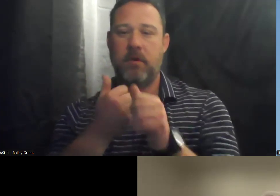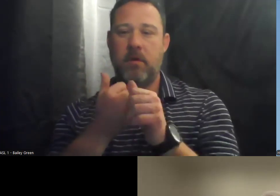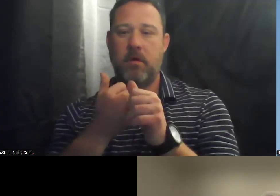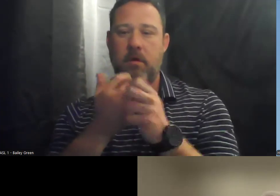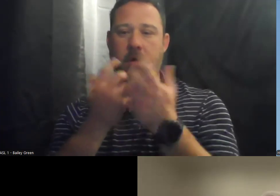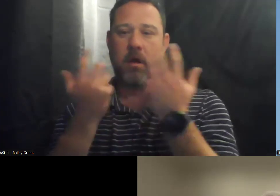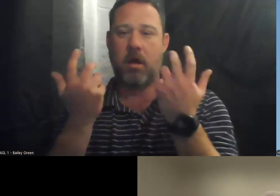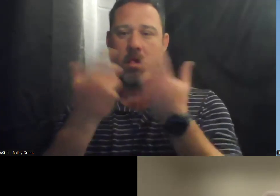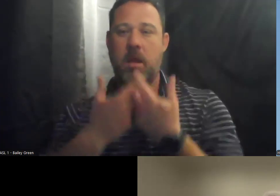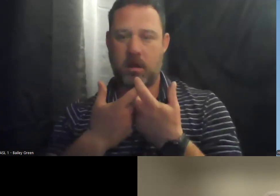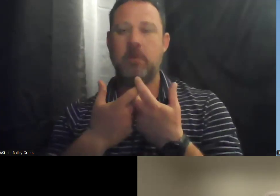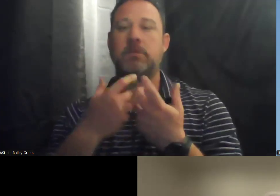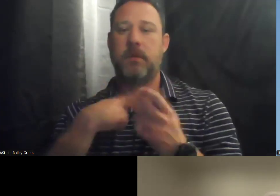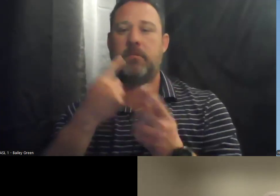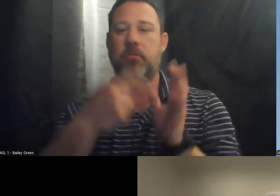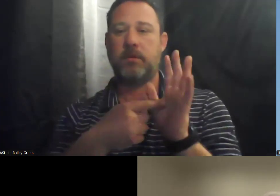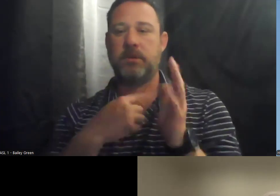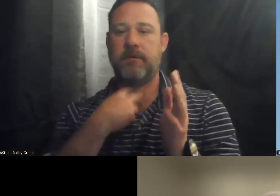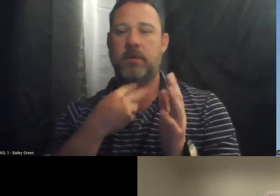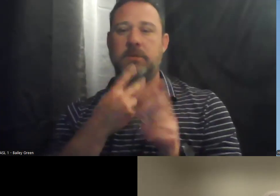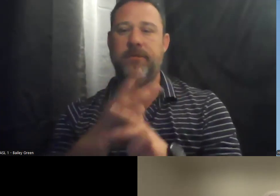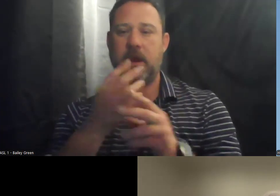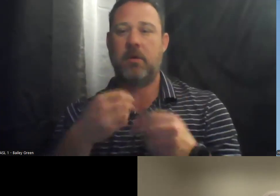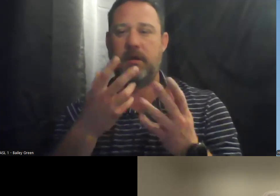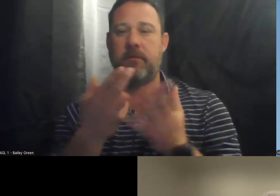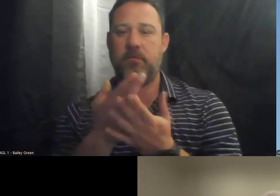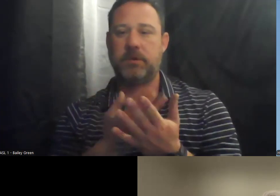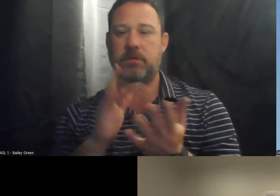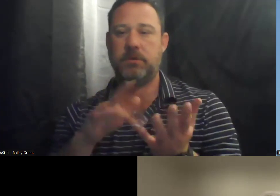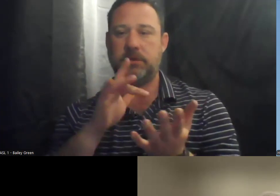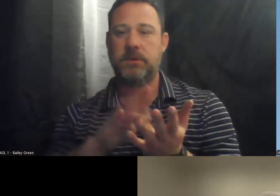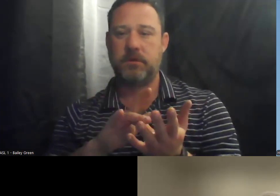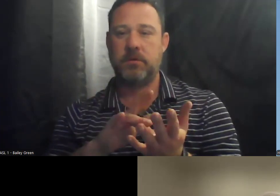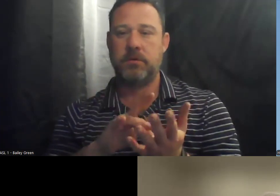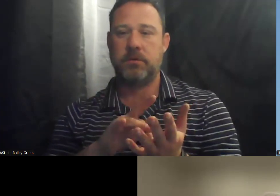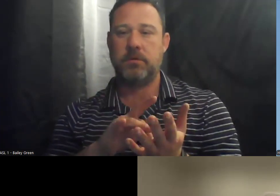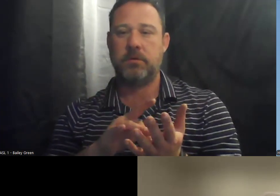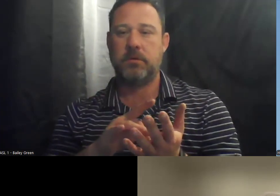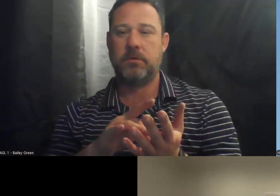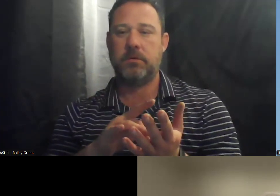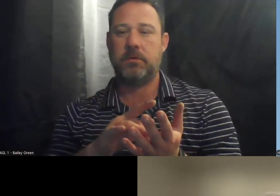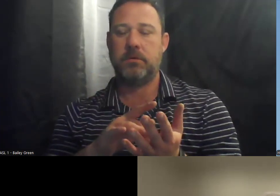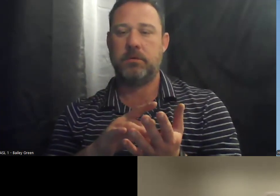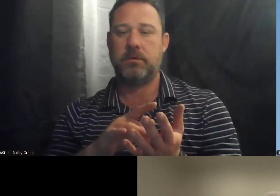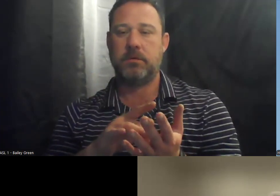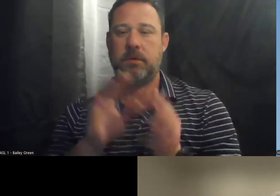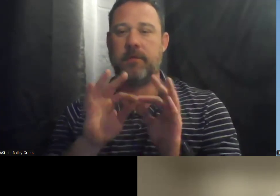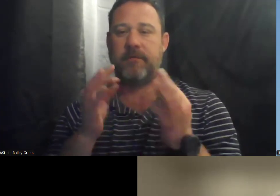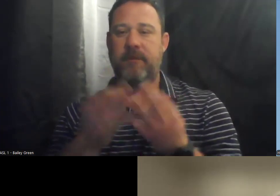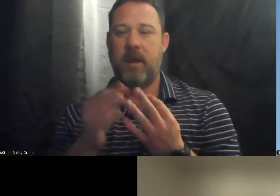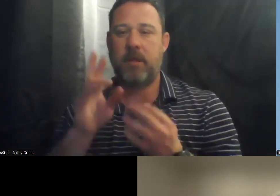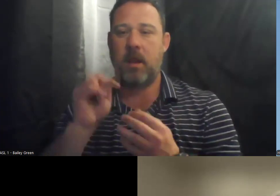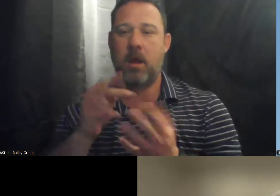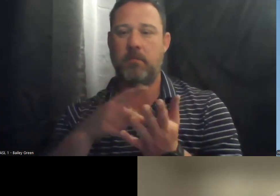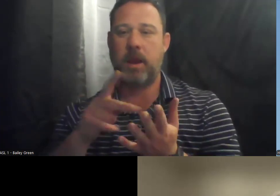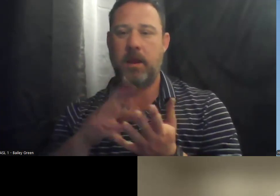I'm representing the voices of the Caregiver Resource Center system and the unpaid